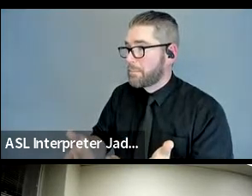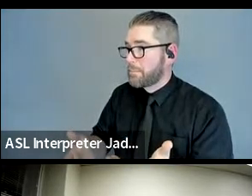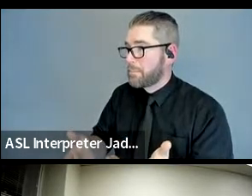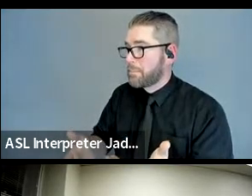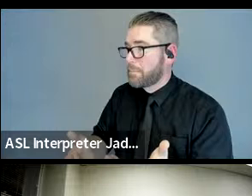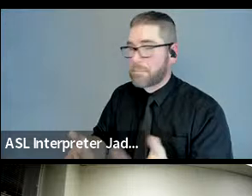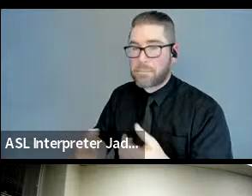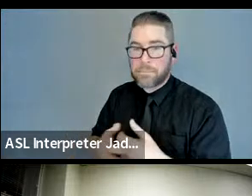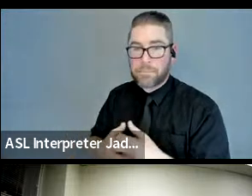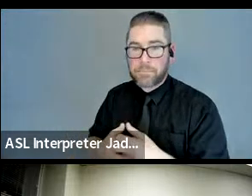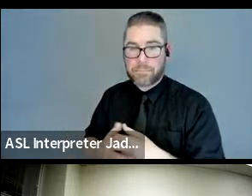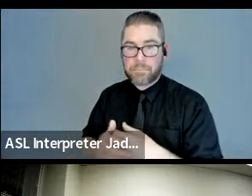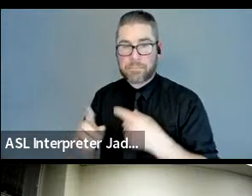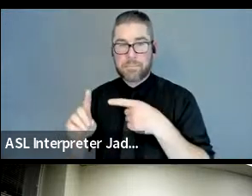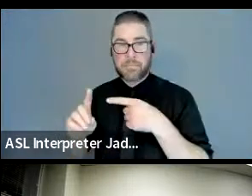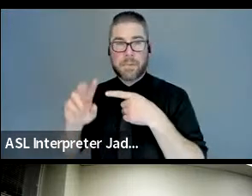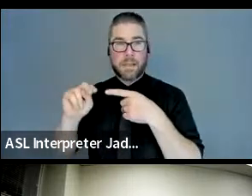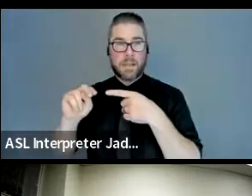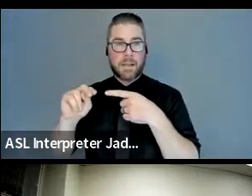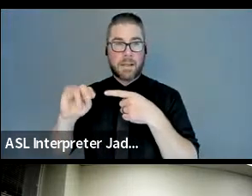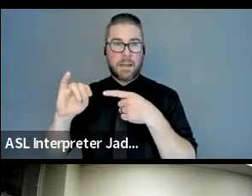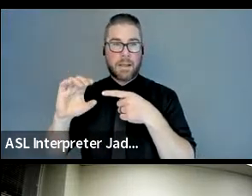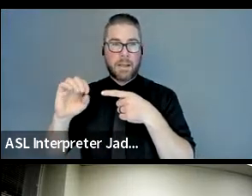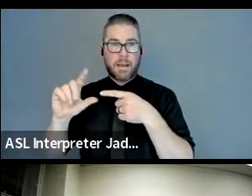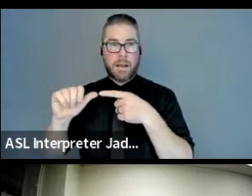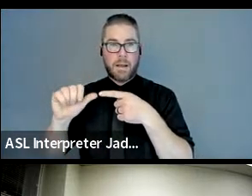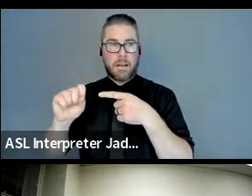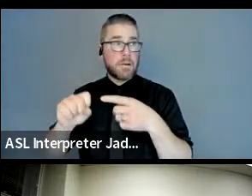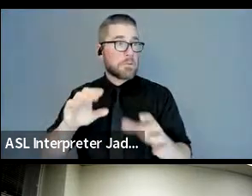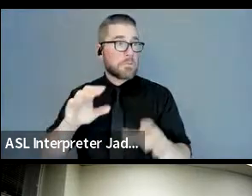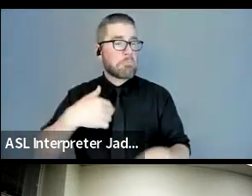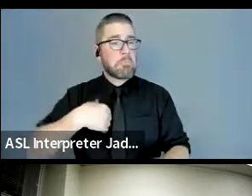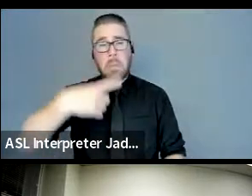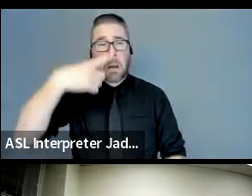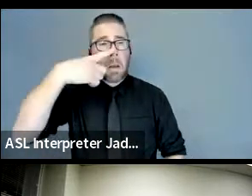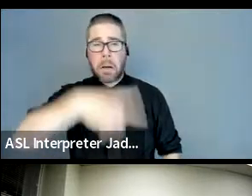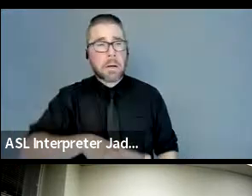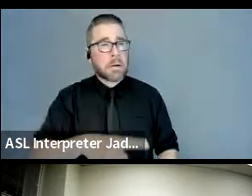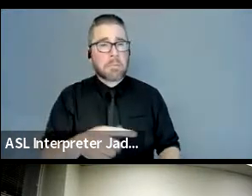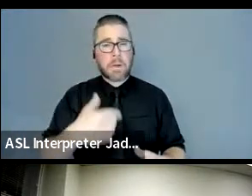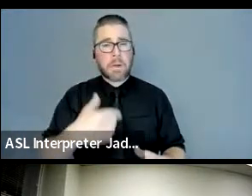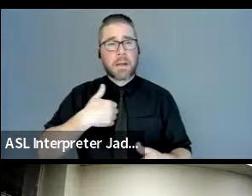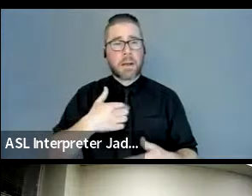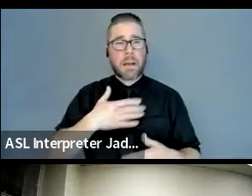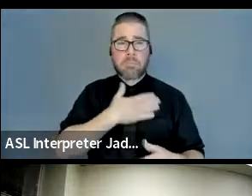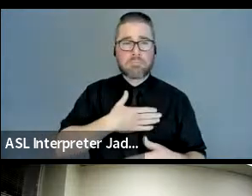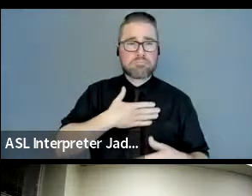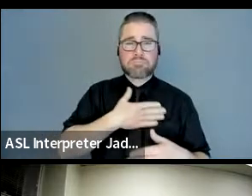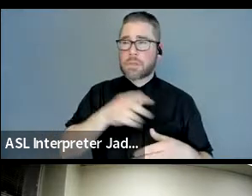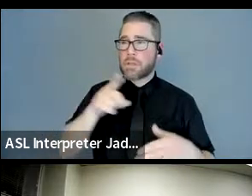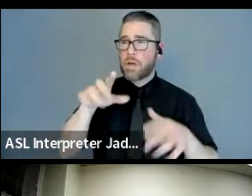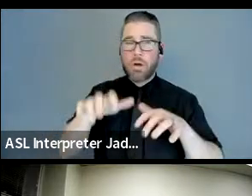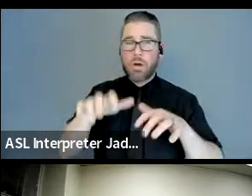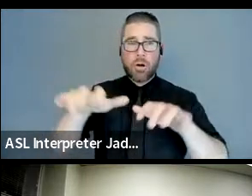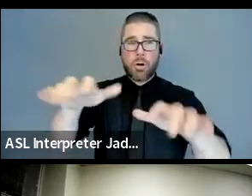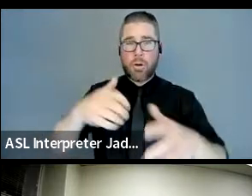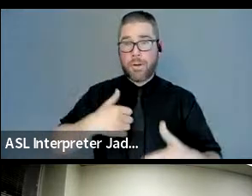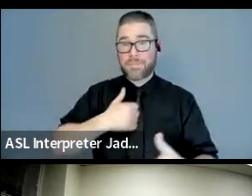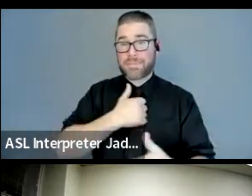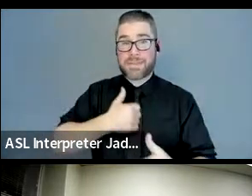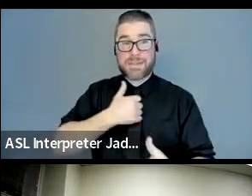Sure, I don't mind. Appreciate the audience and the time, and I first and foremost apologize for it being so